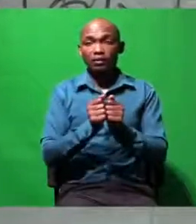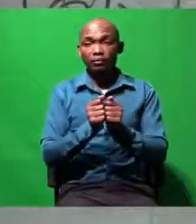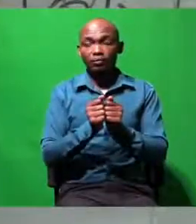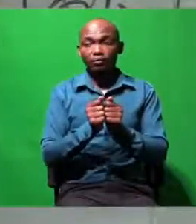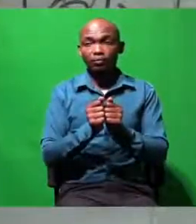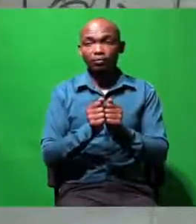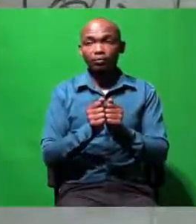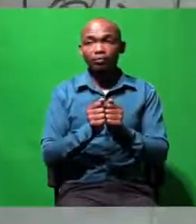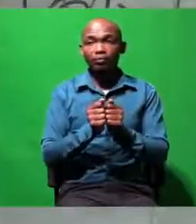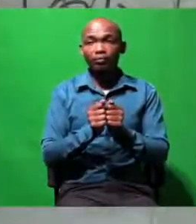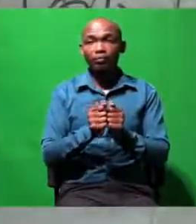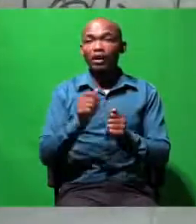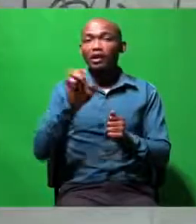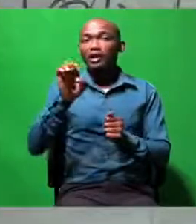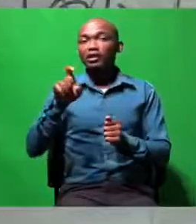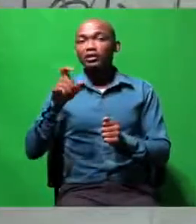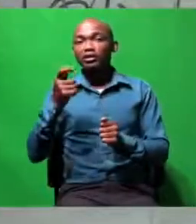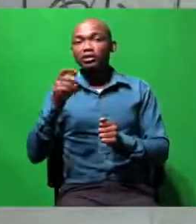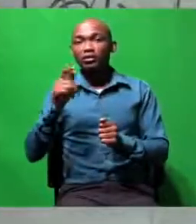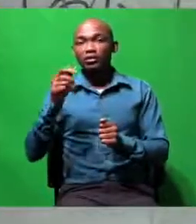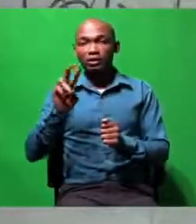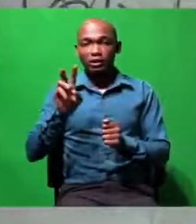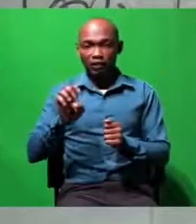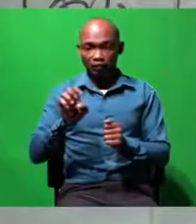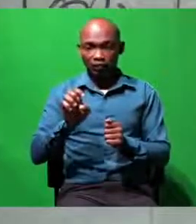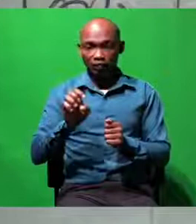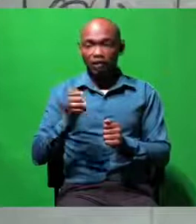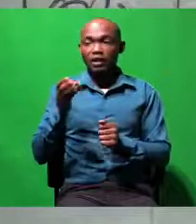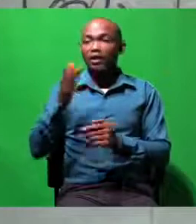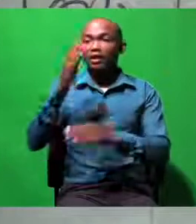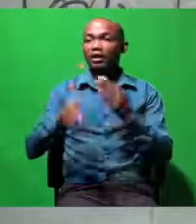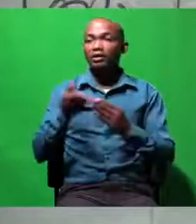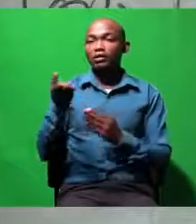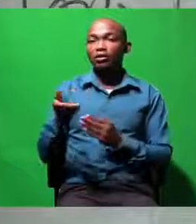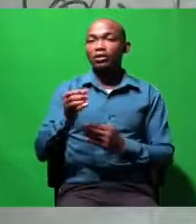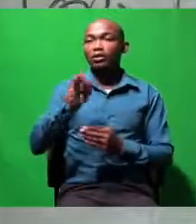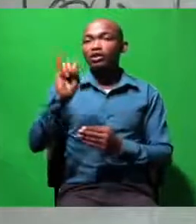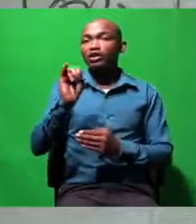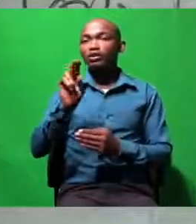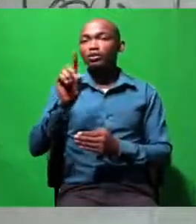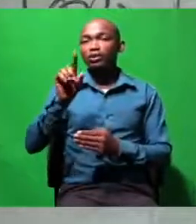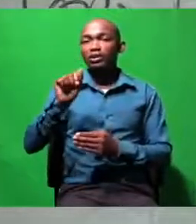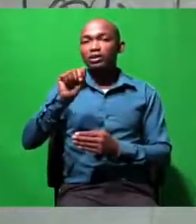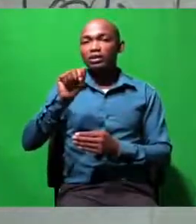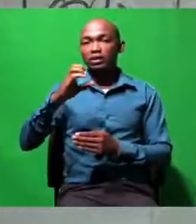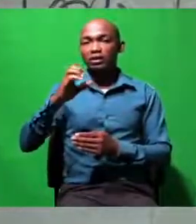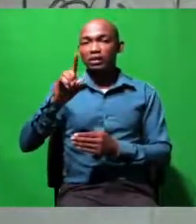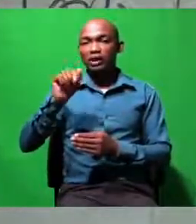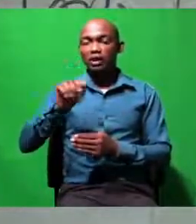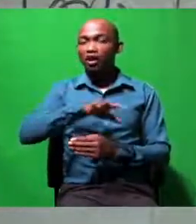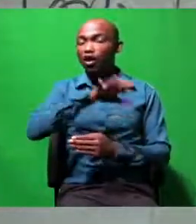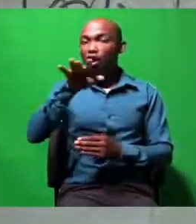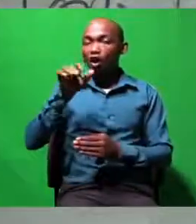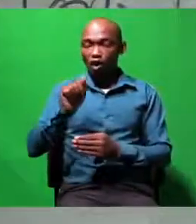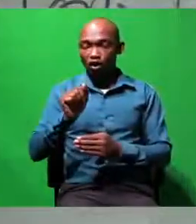legislature, the other one is executives, and the last one is judiciary. All of them are the main organ. All